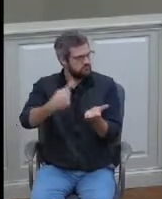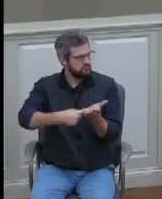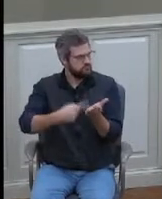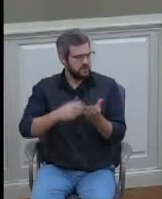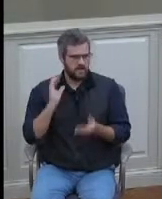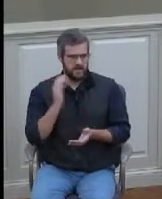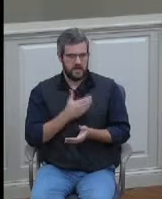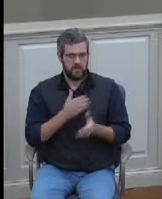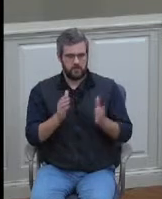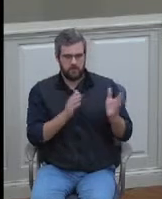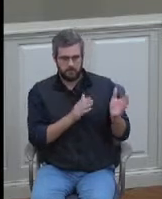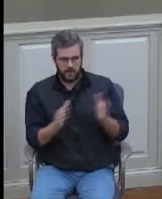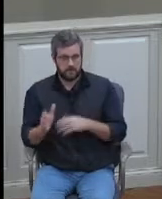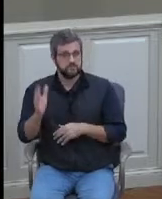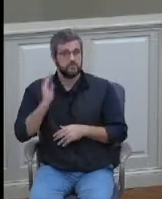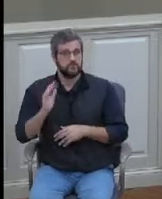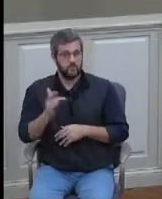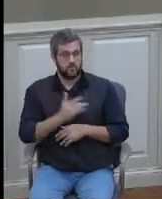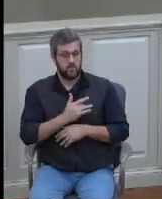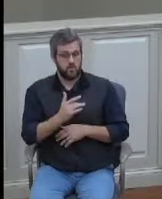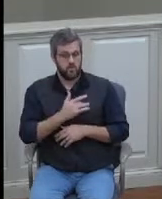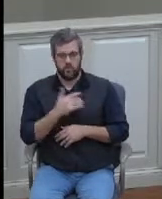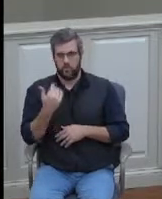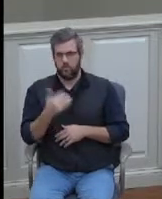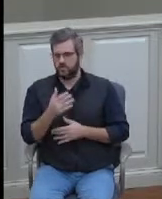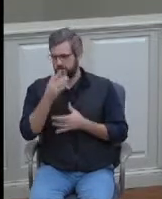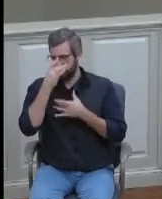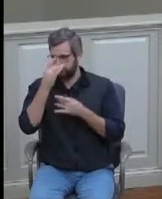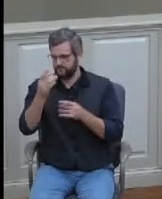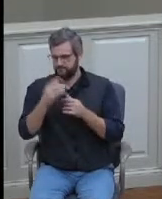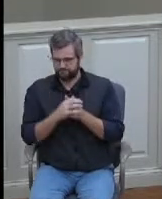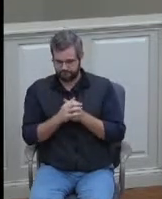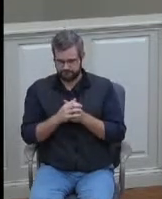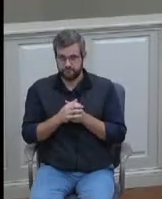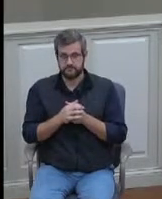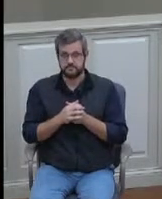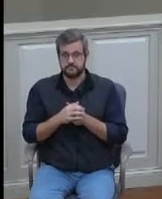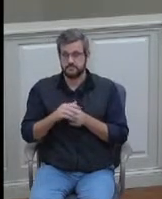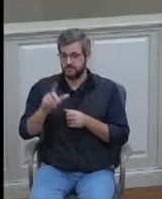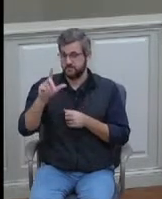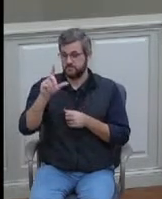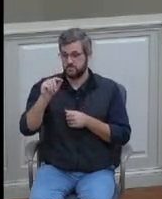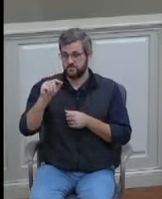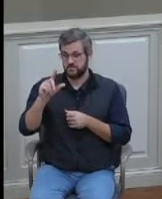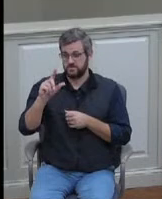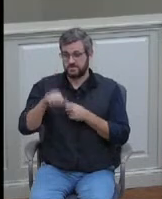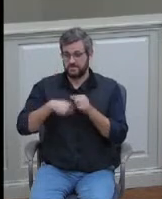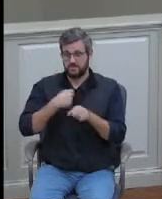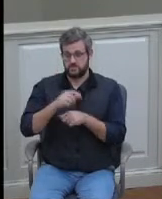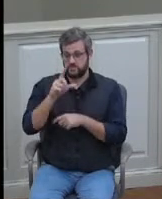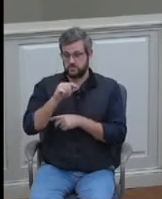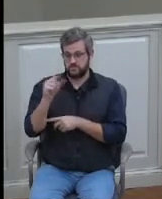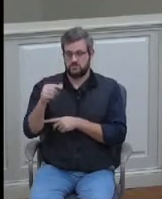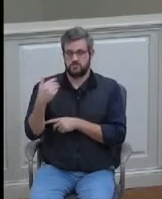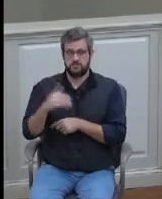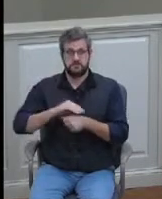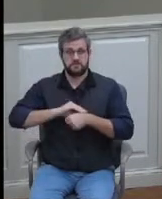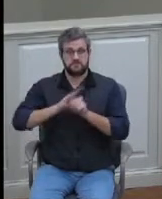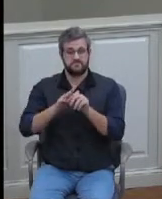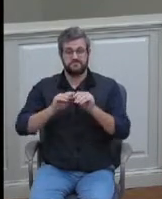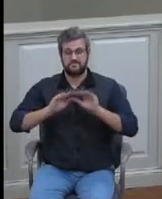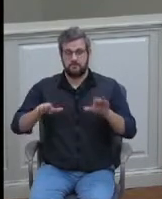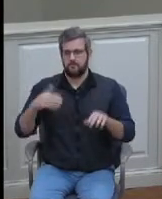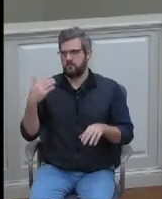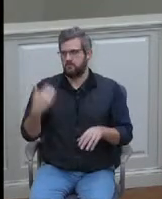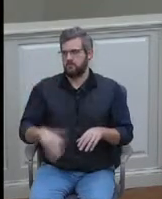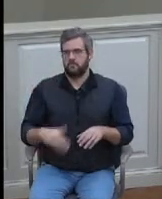the heart has had an interesting past. But we have had, for 2020 being a pandemic, we had a heck of a year. Our